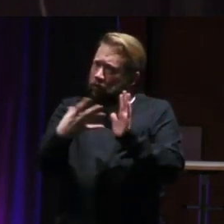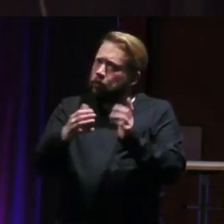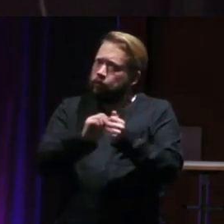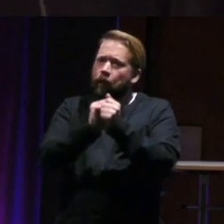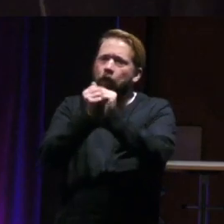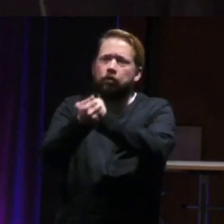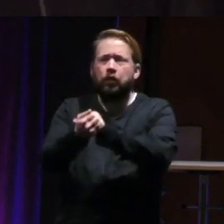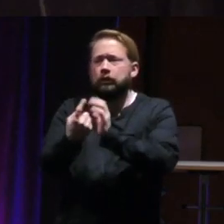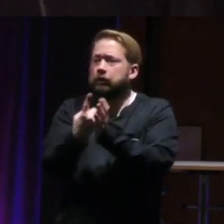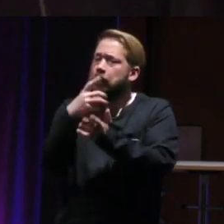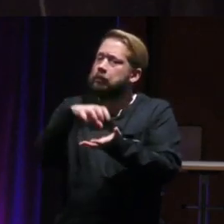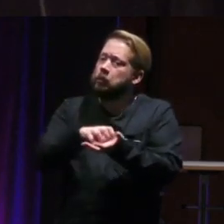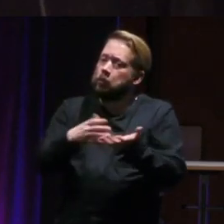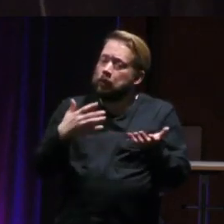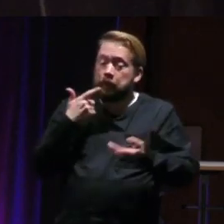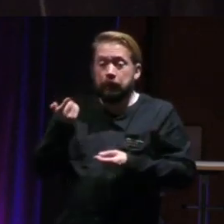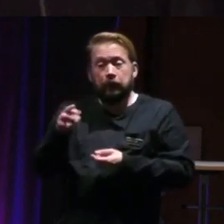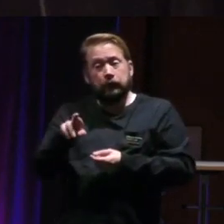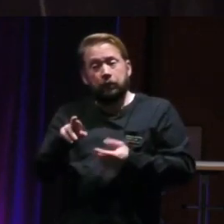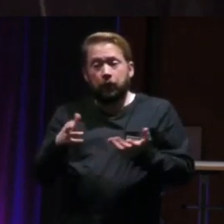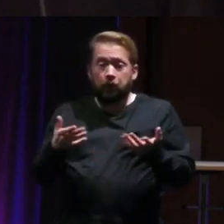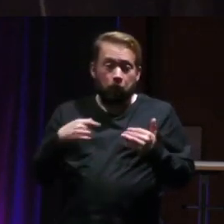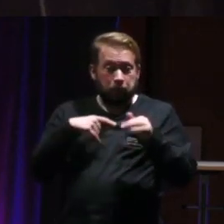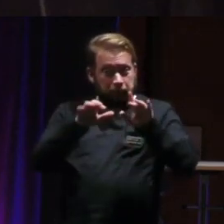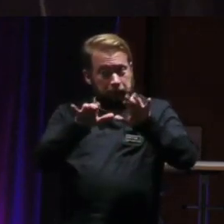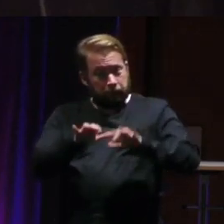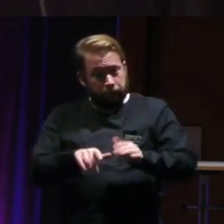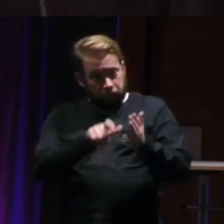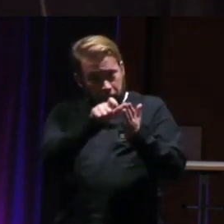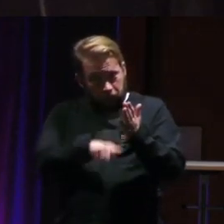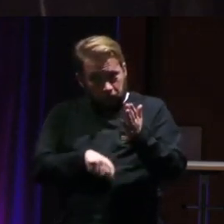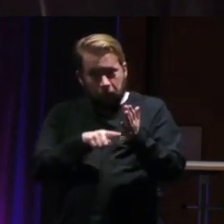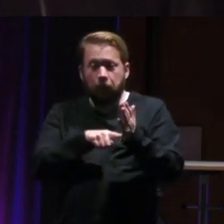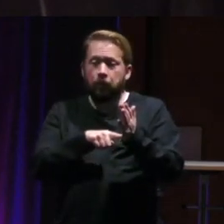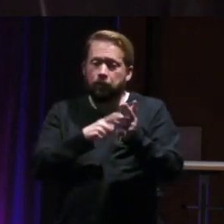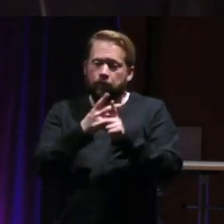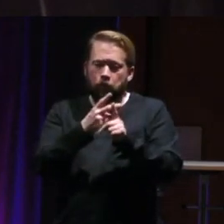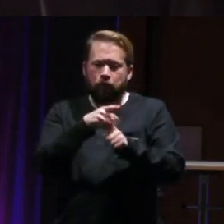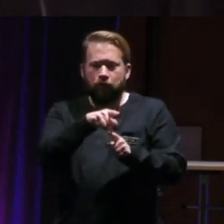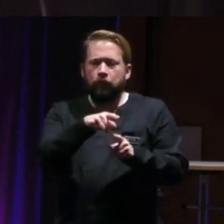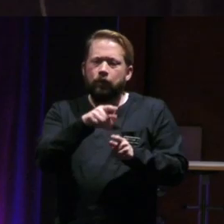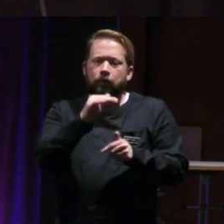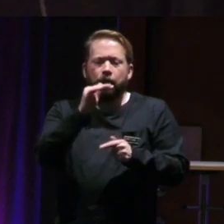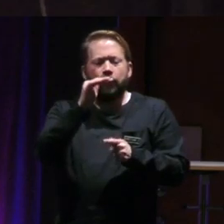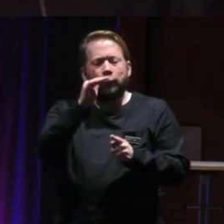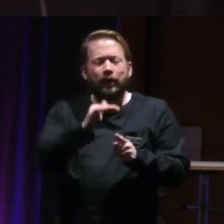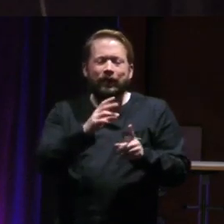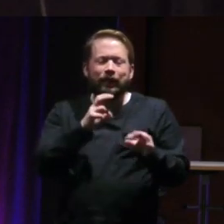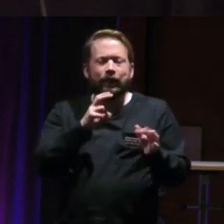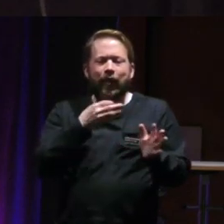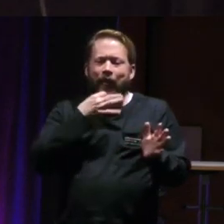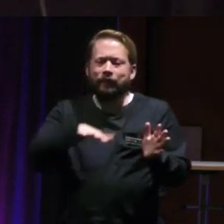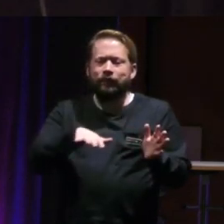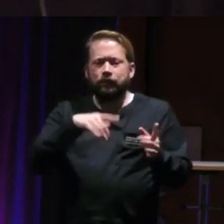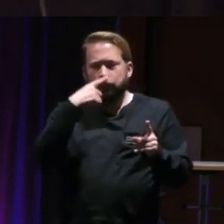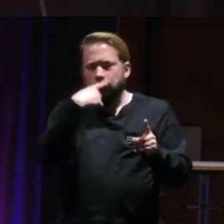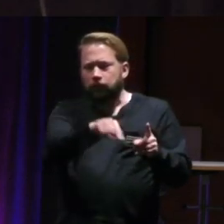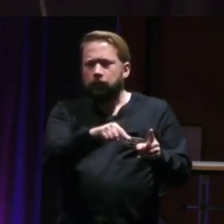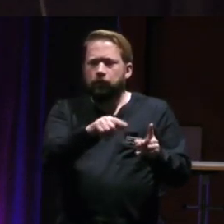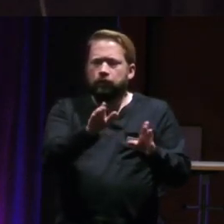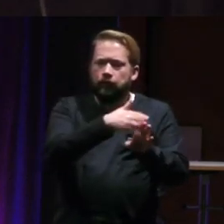not be, like, in so danger like he or she was before, it means a lot. Mm-hmm. And we started it